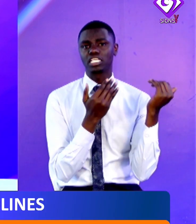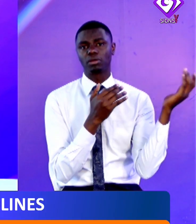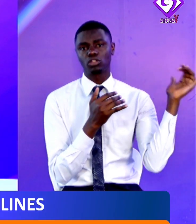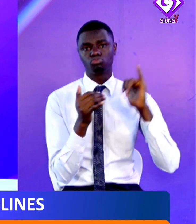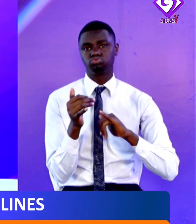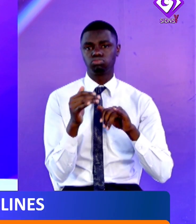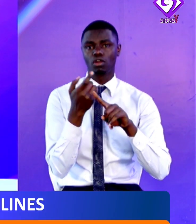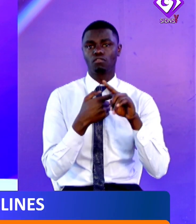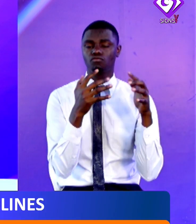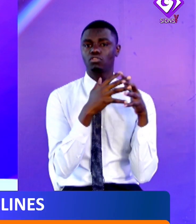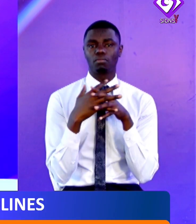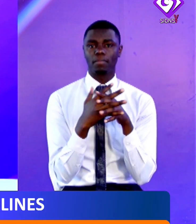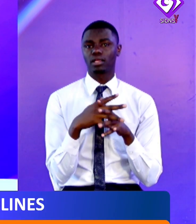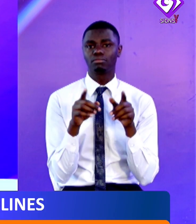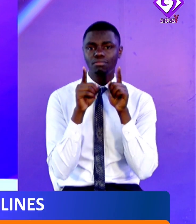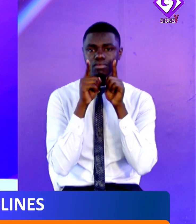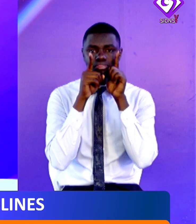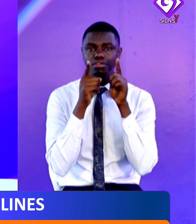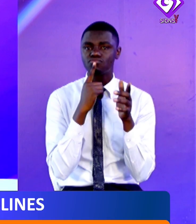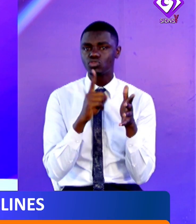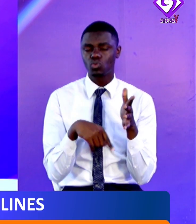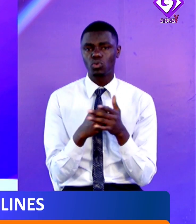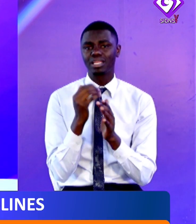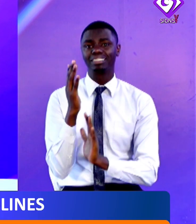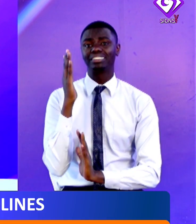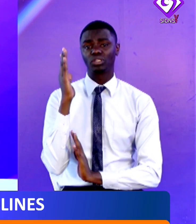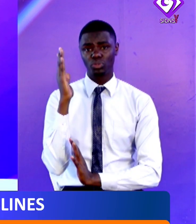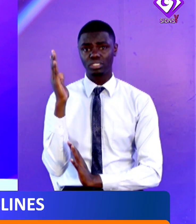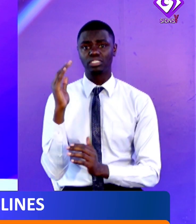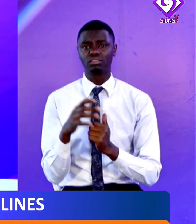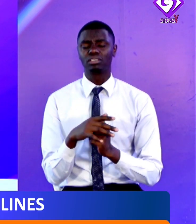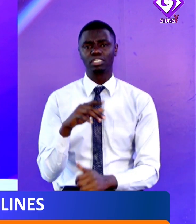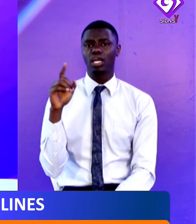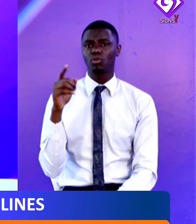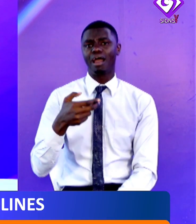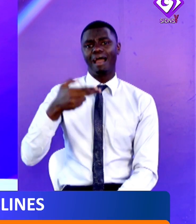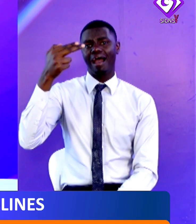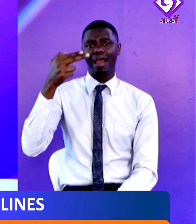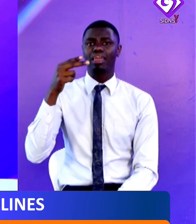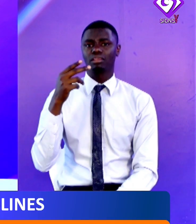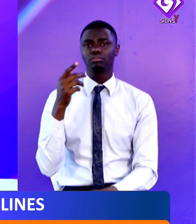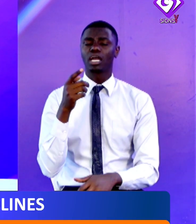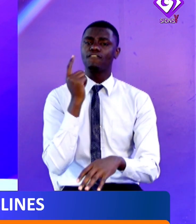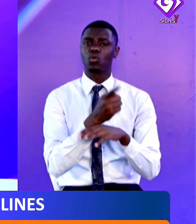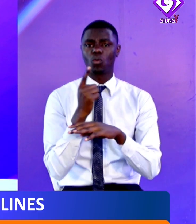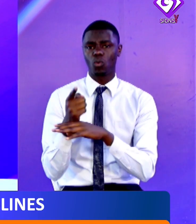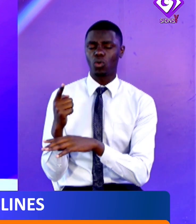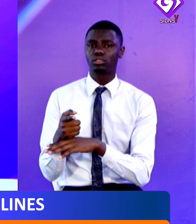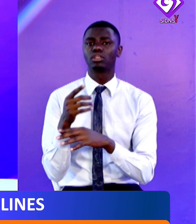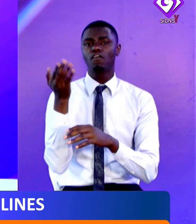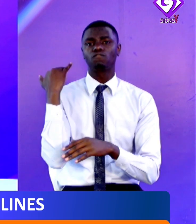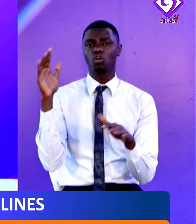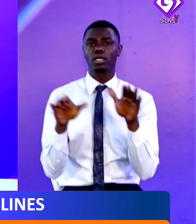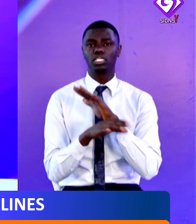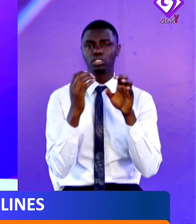United States. Murkomen, who says security agencies are on high alert has warned that the former deputy president